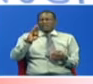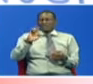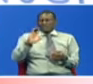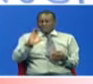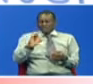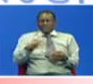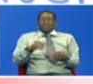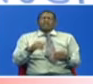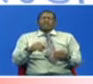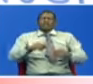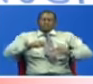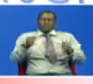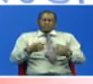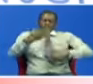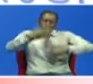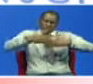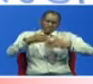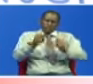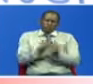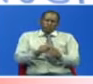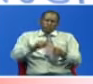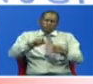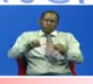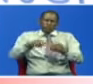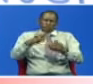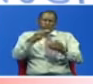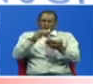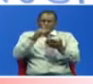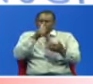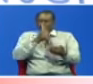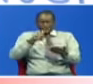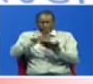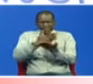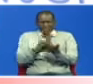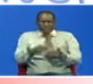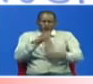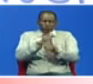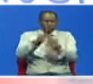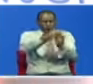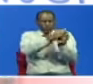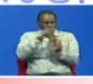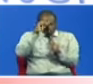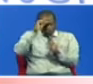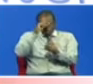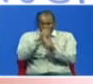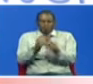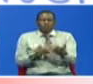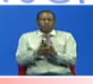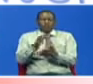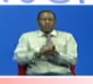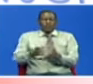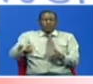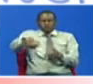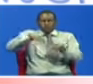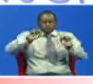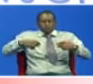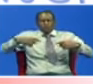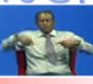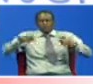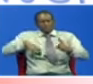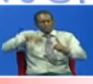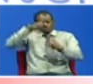associated with the private sector to continue to partner with the government to ensure that we can successfully fight